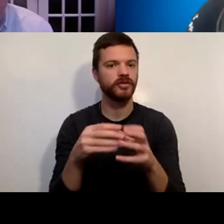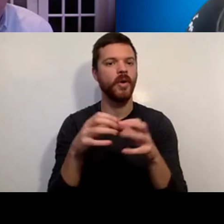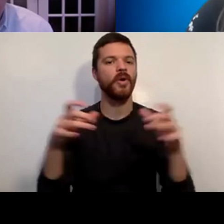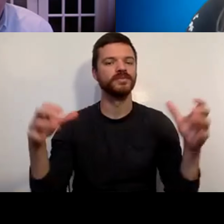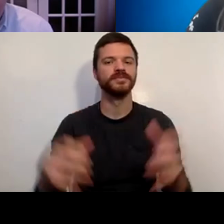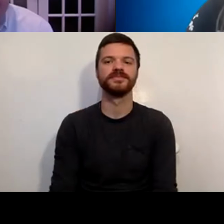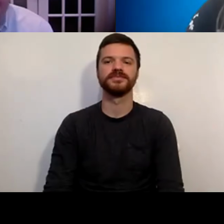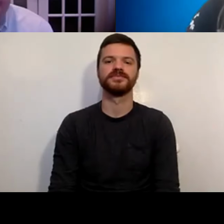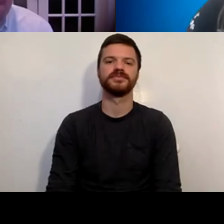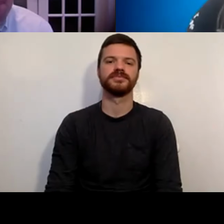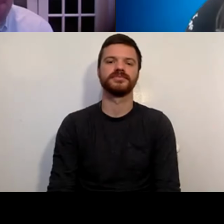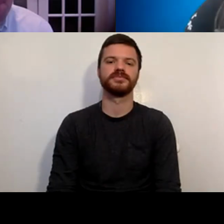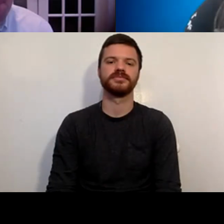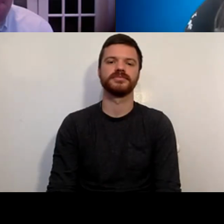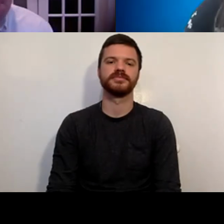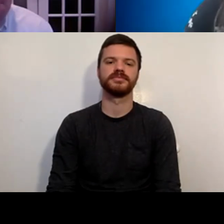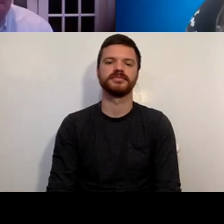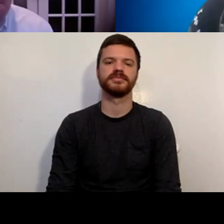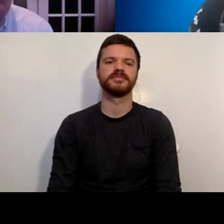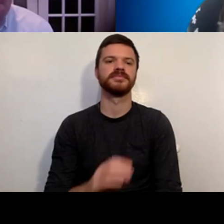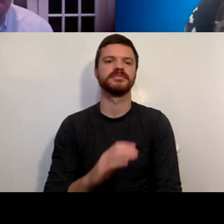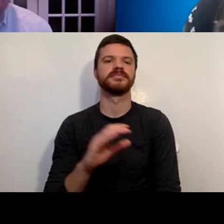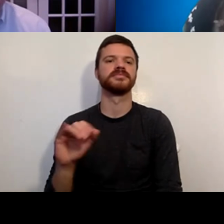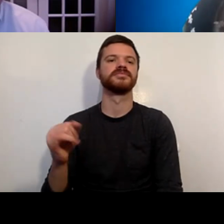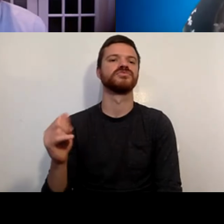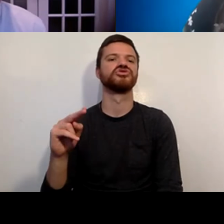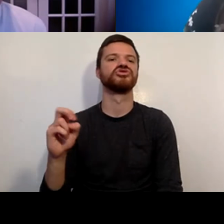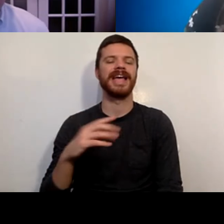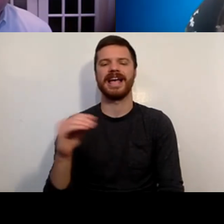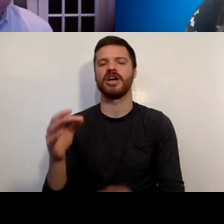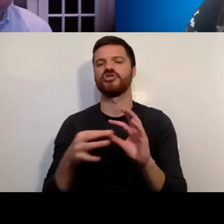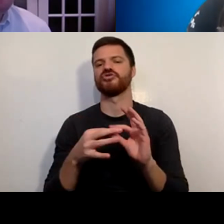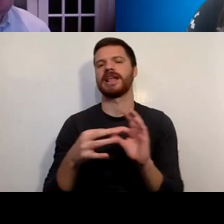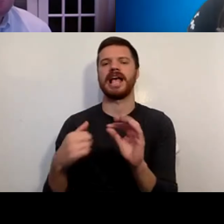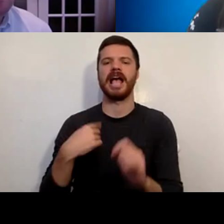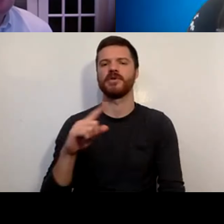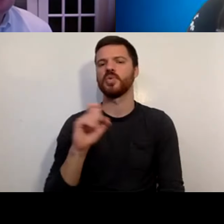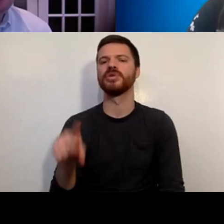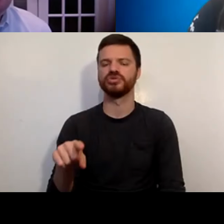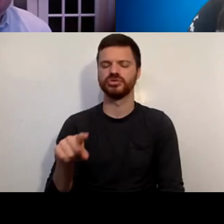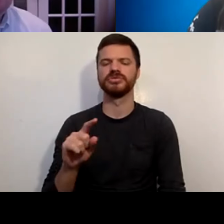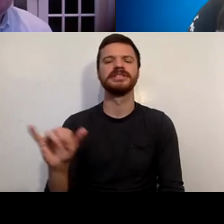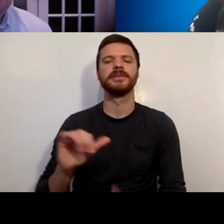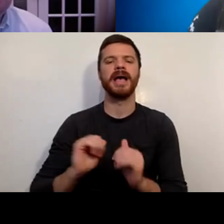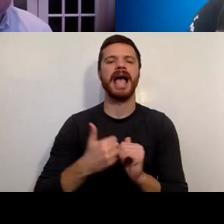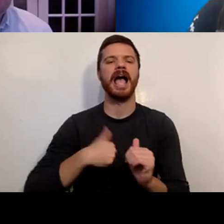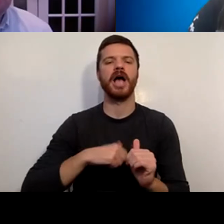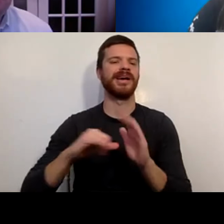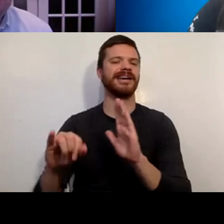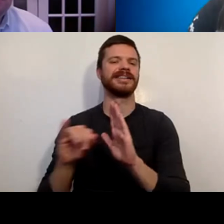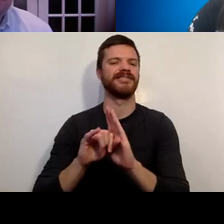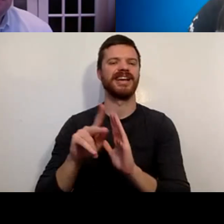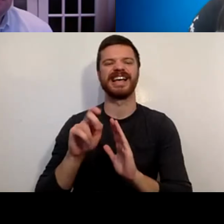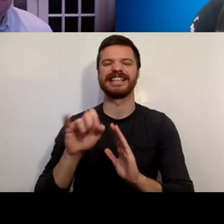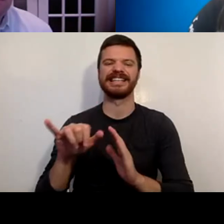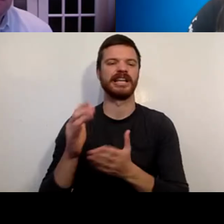think related to that, Byron, I have a question is similar to how we identify the key elements of an